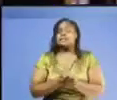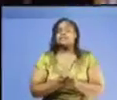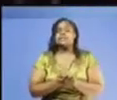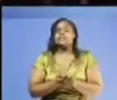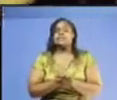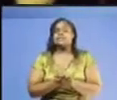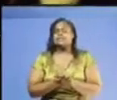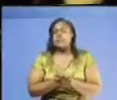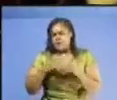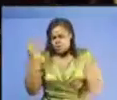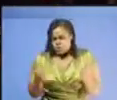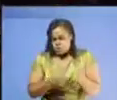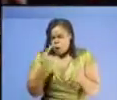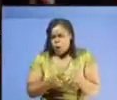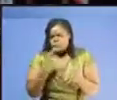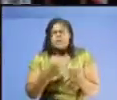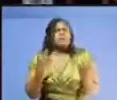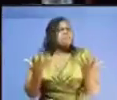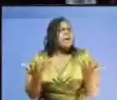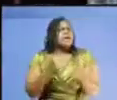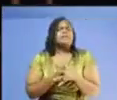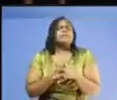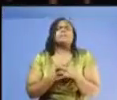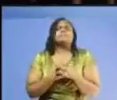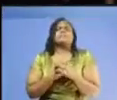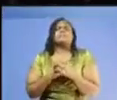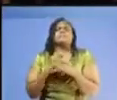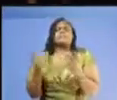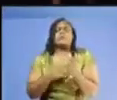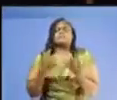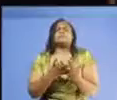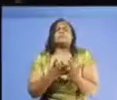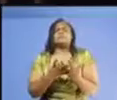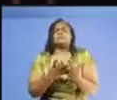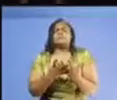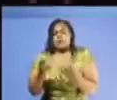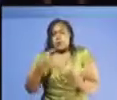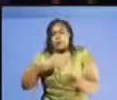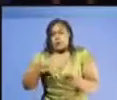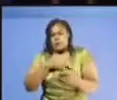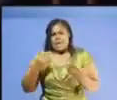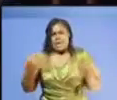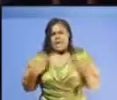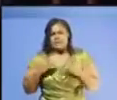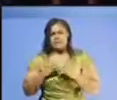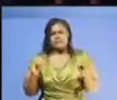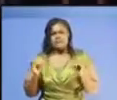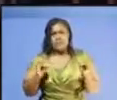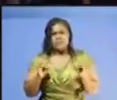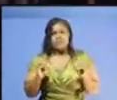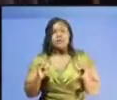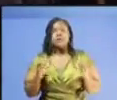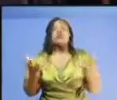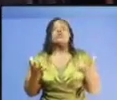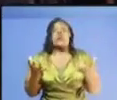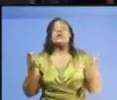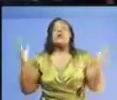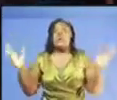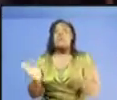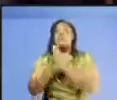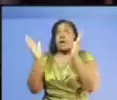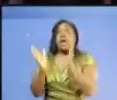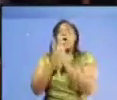Sometimes, oh Holy Ghost, help the preacher. Sometimes when we have nothing, we are more